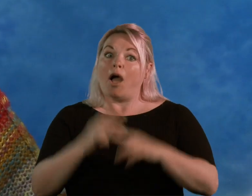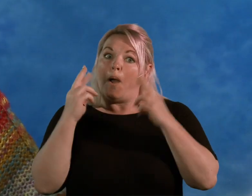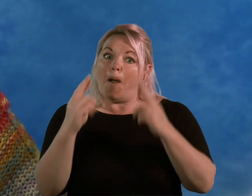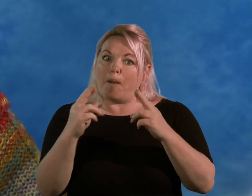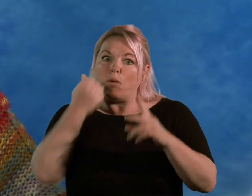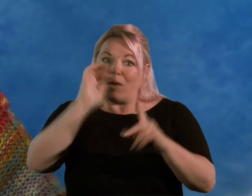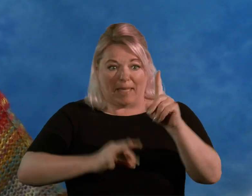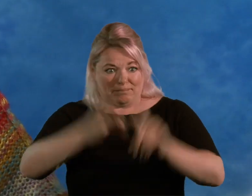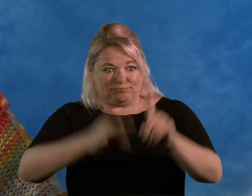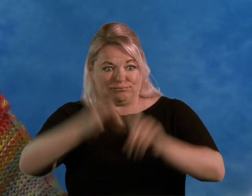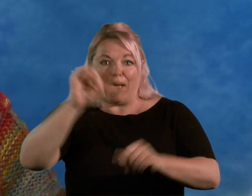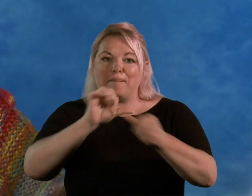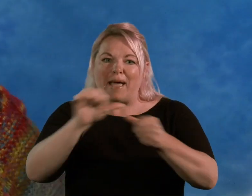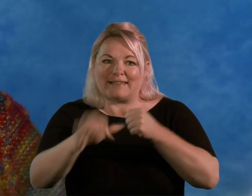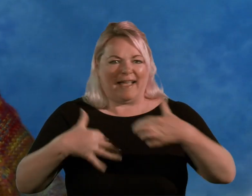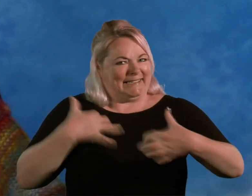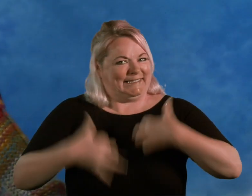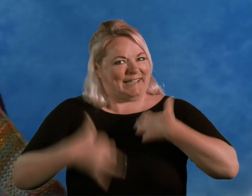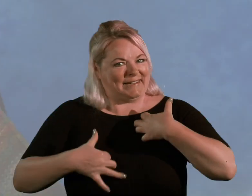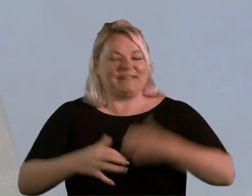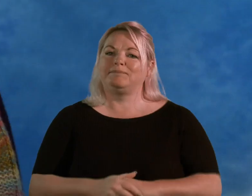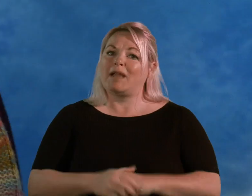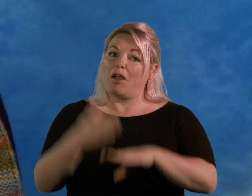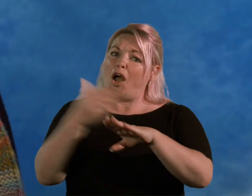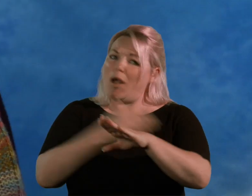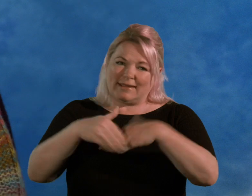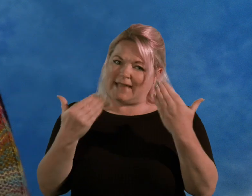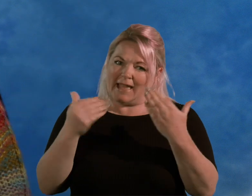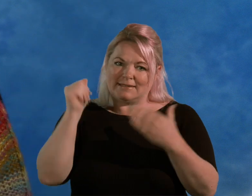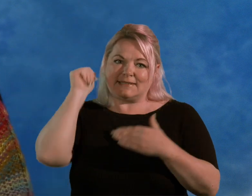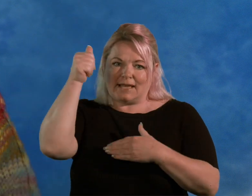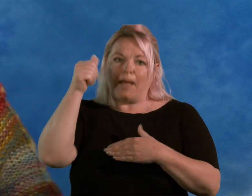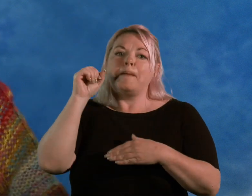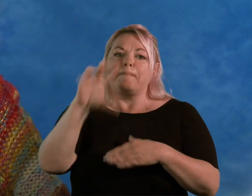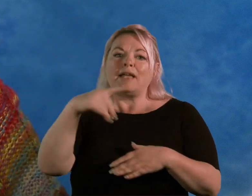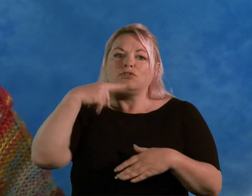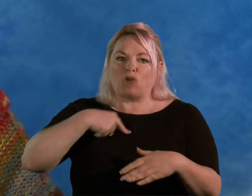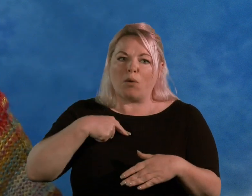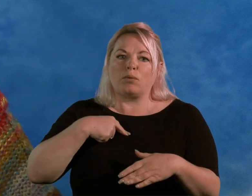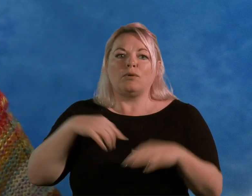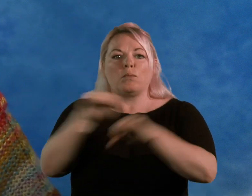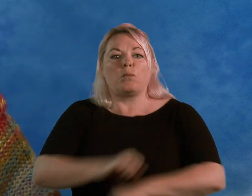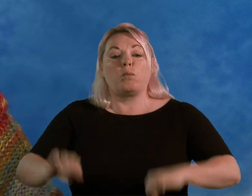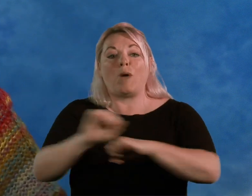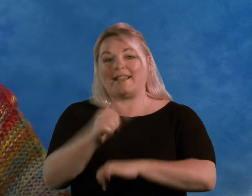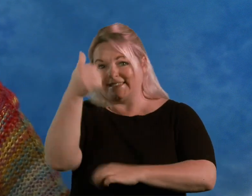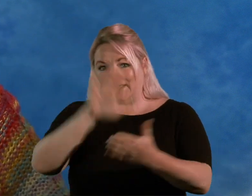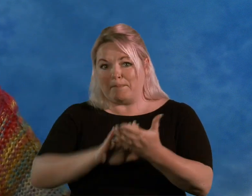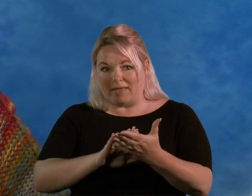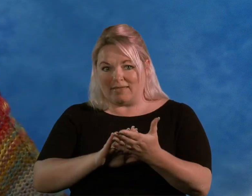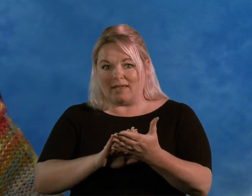hopeful that it's going to get better and better. Very exciting. It's early days yet. I've been told to wait 6 months,